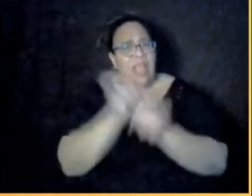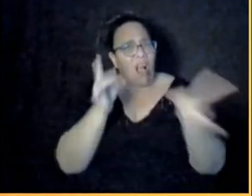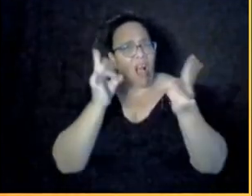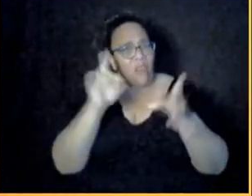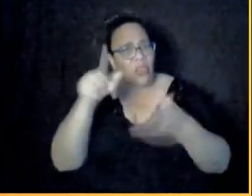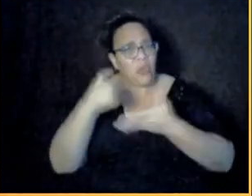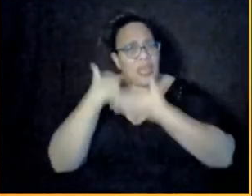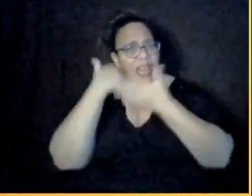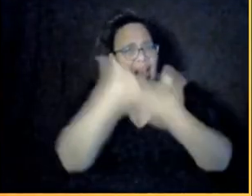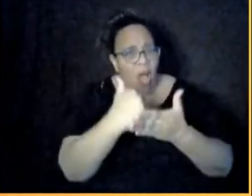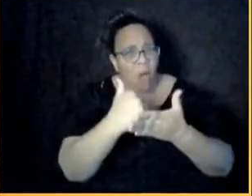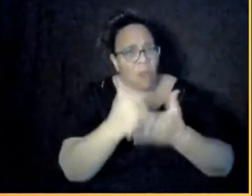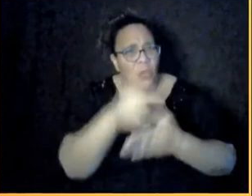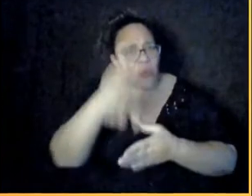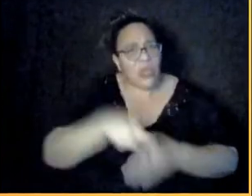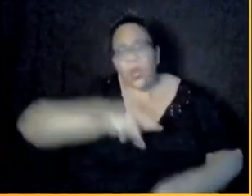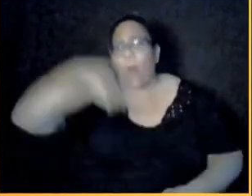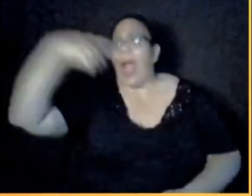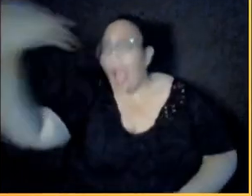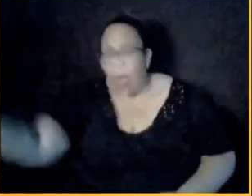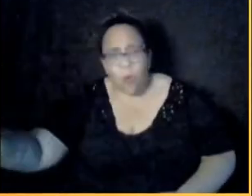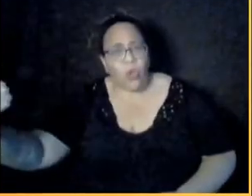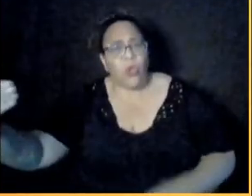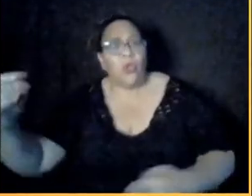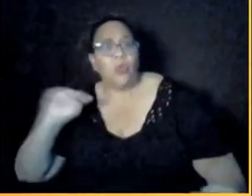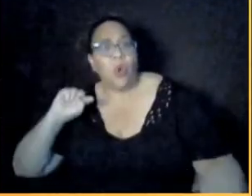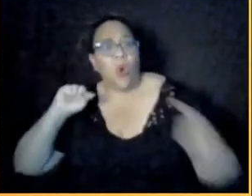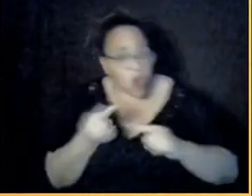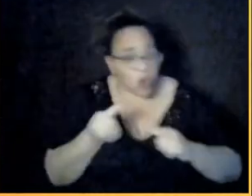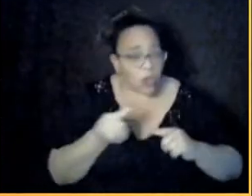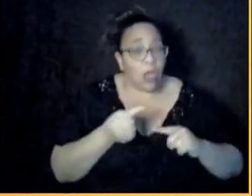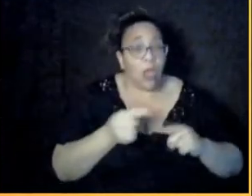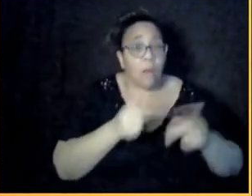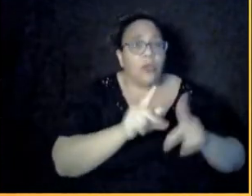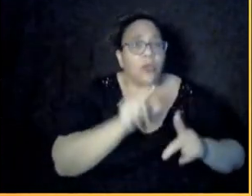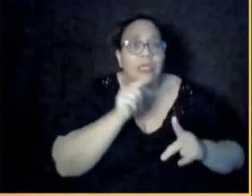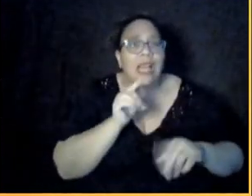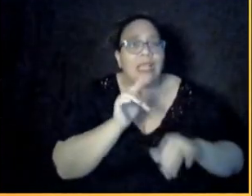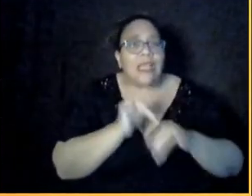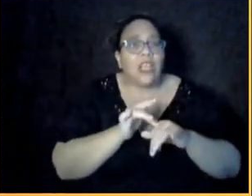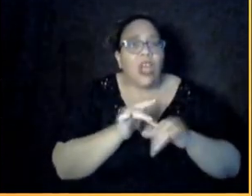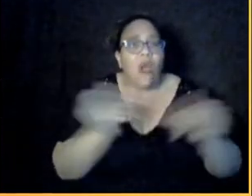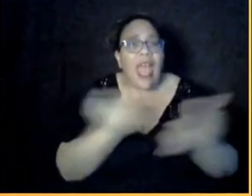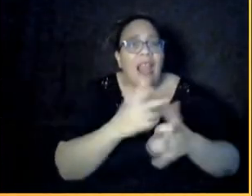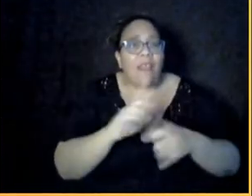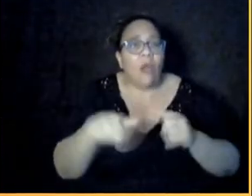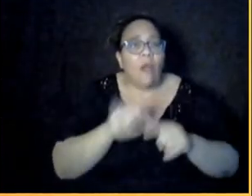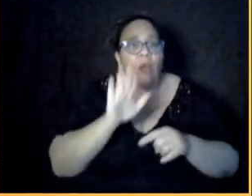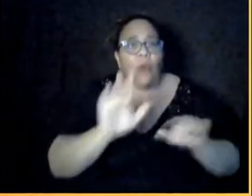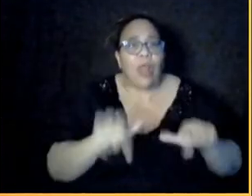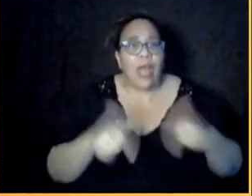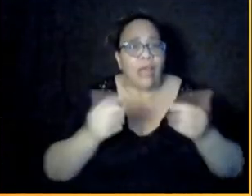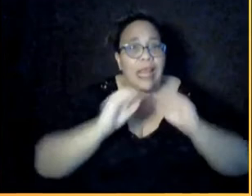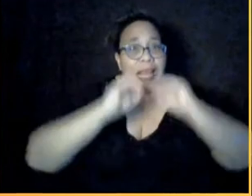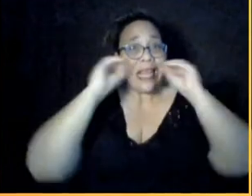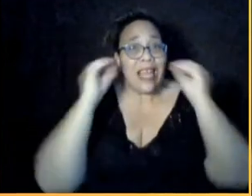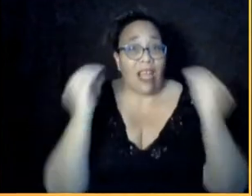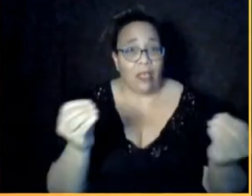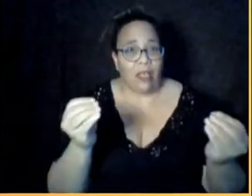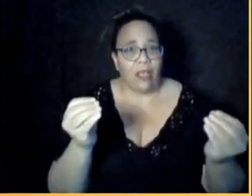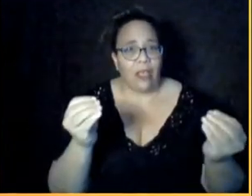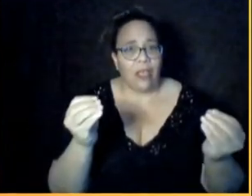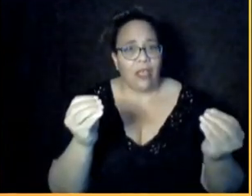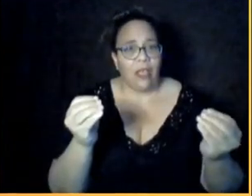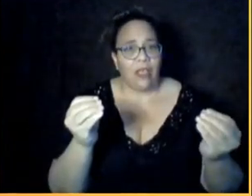help, that you need to go out your way to hurt someone that's not doing anything to hurt your life. Like, just